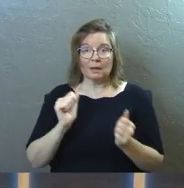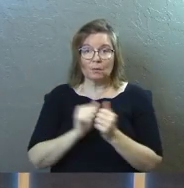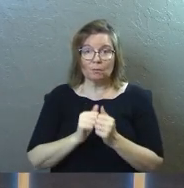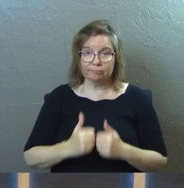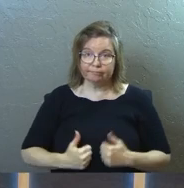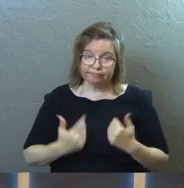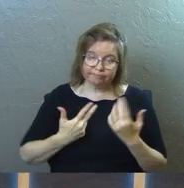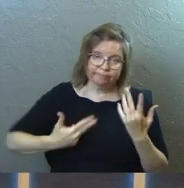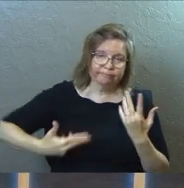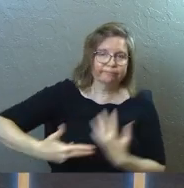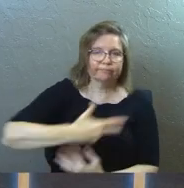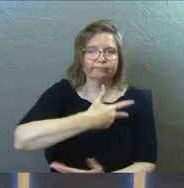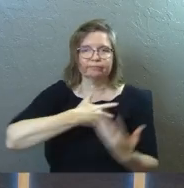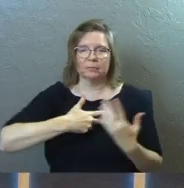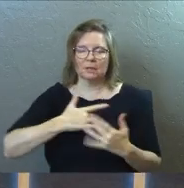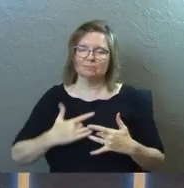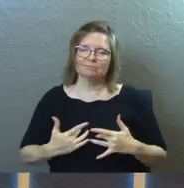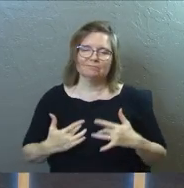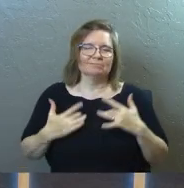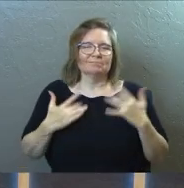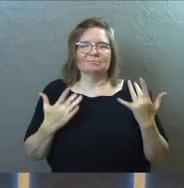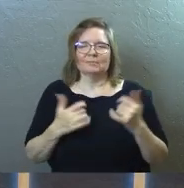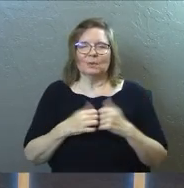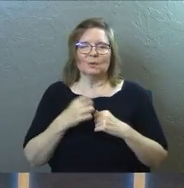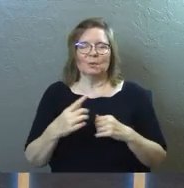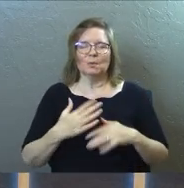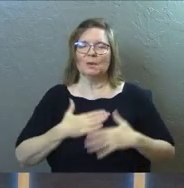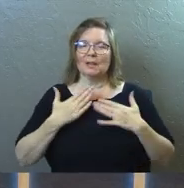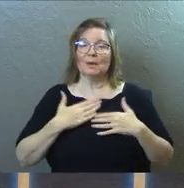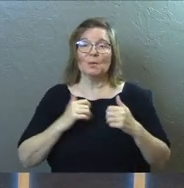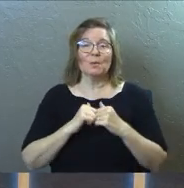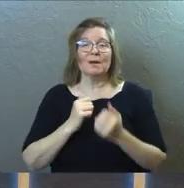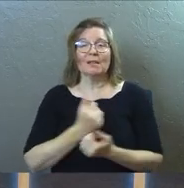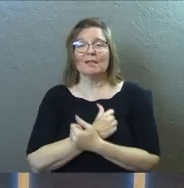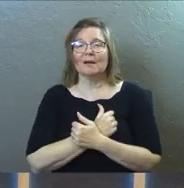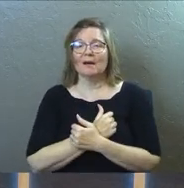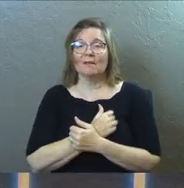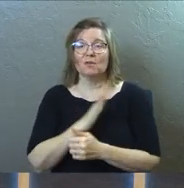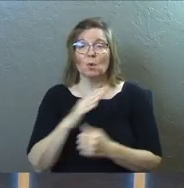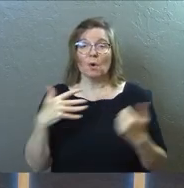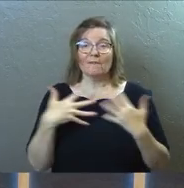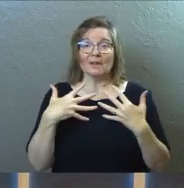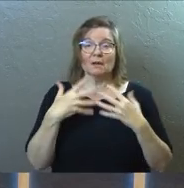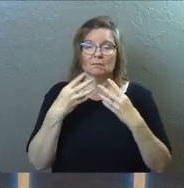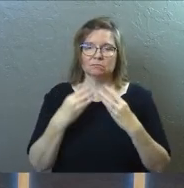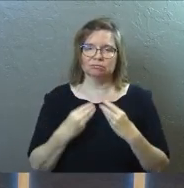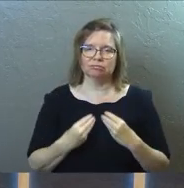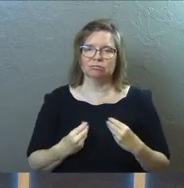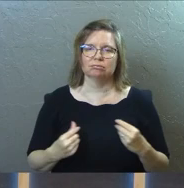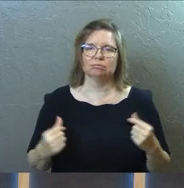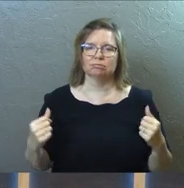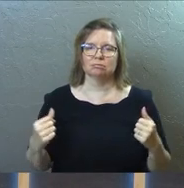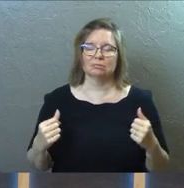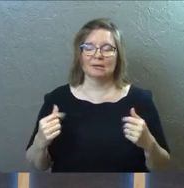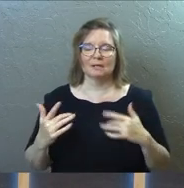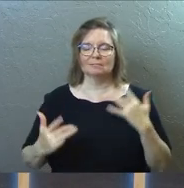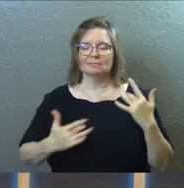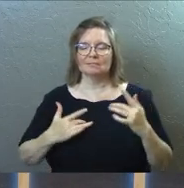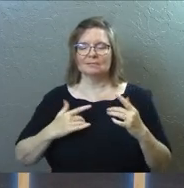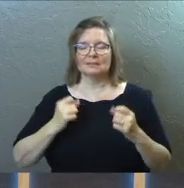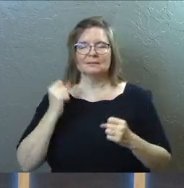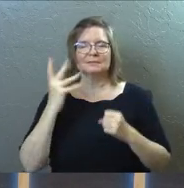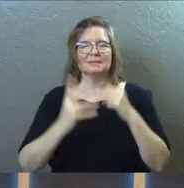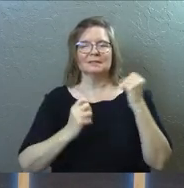He will take delight in you with gladness. With his love, he will calm all your fears. He will rejoice over you